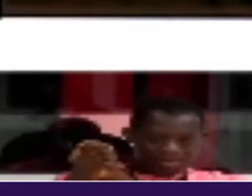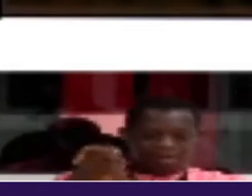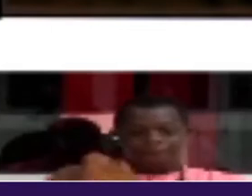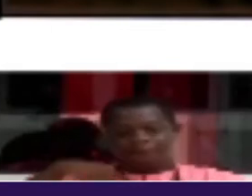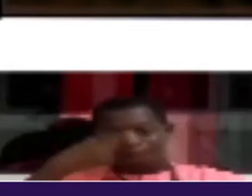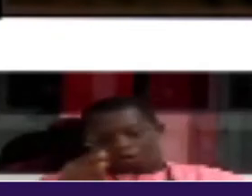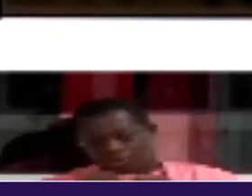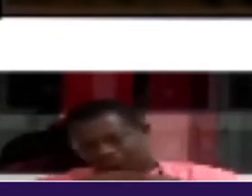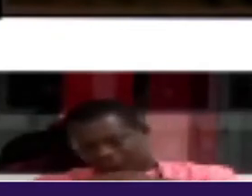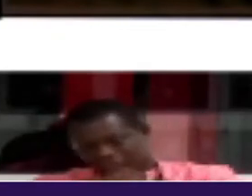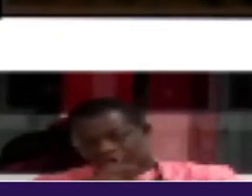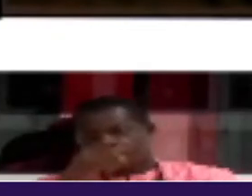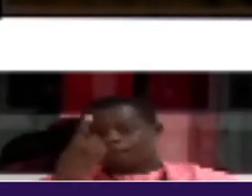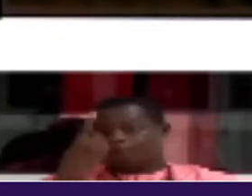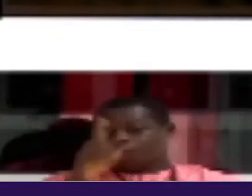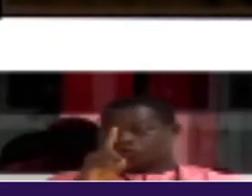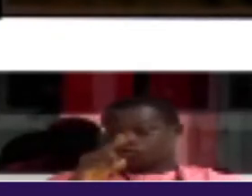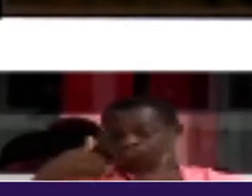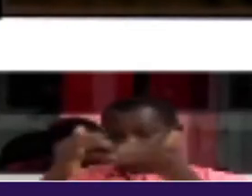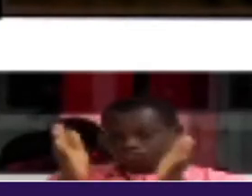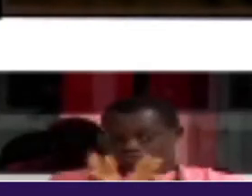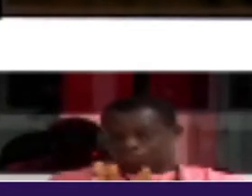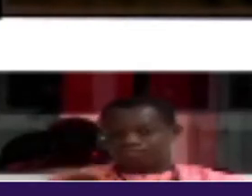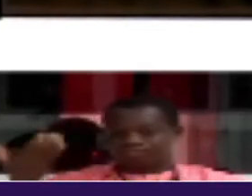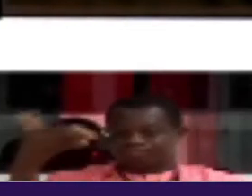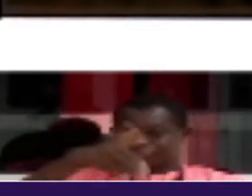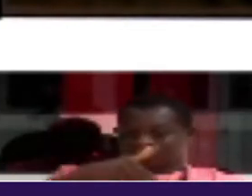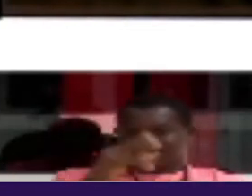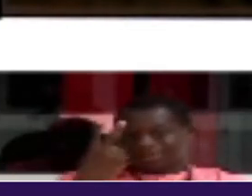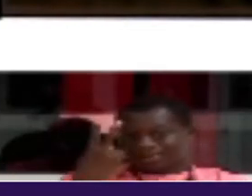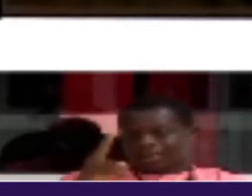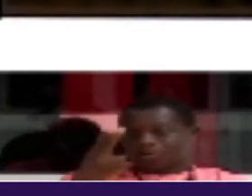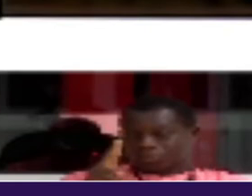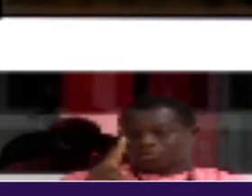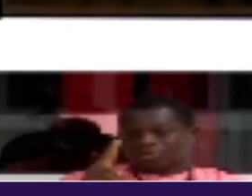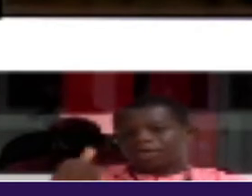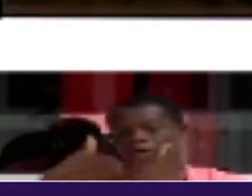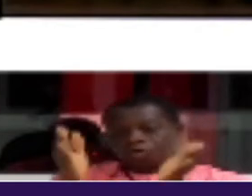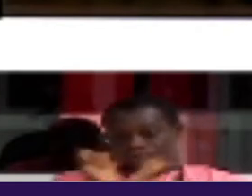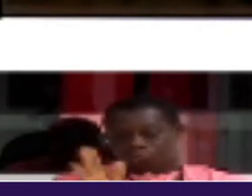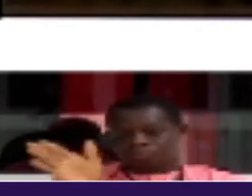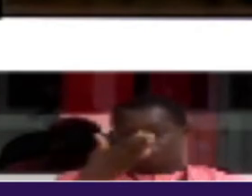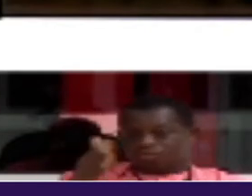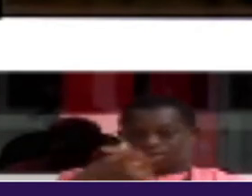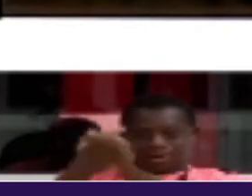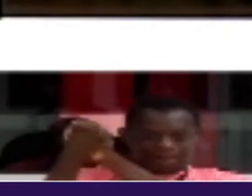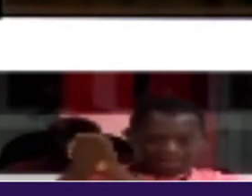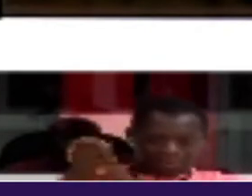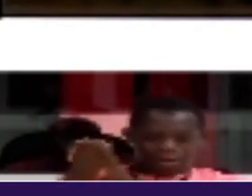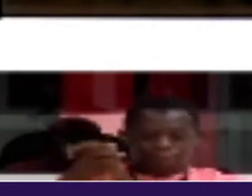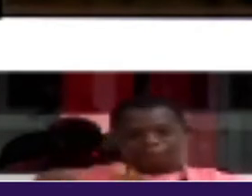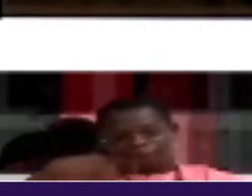go, they came. Then the second batch of them also went to Libya for the